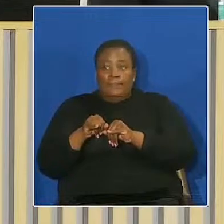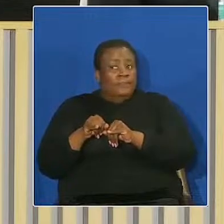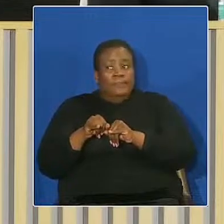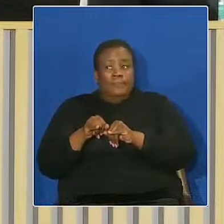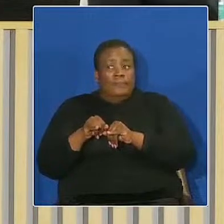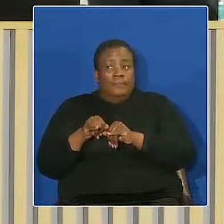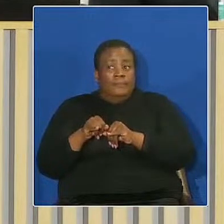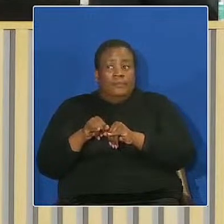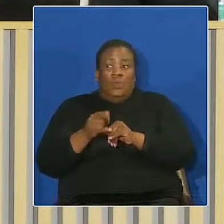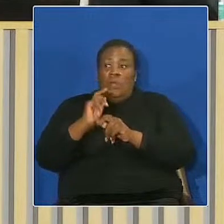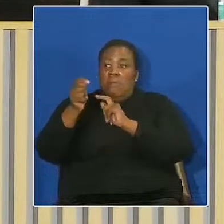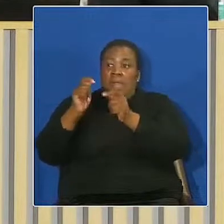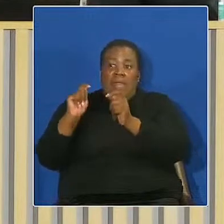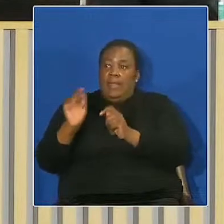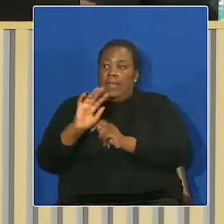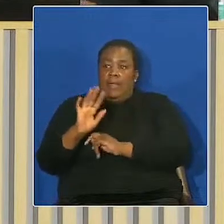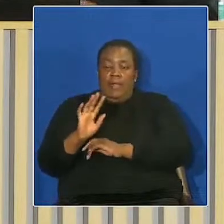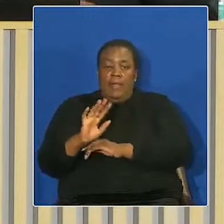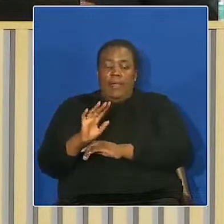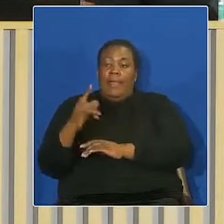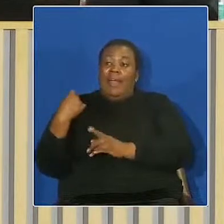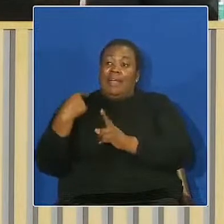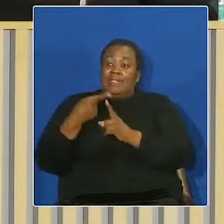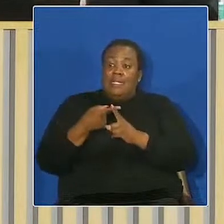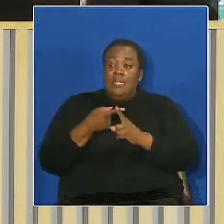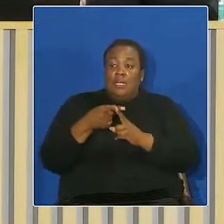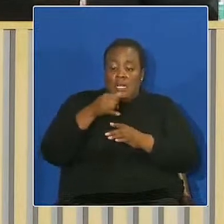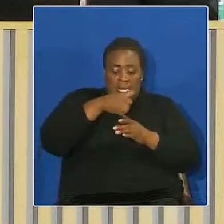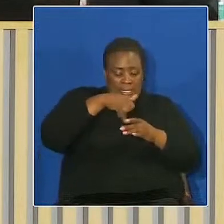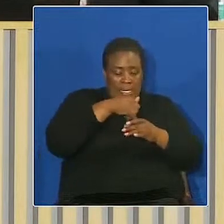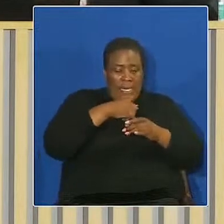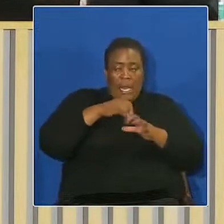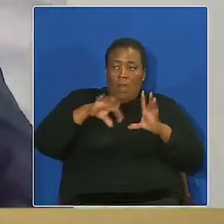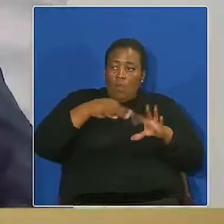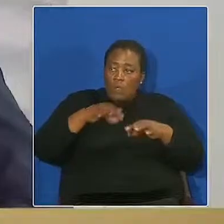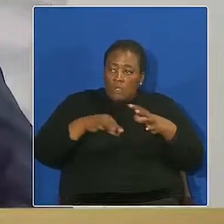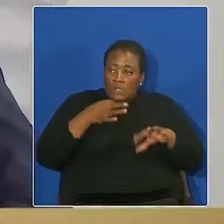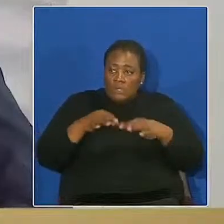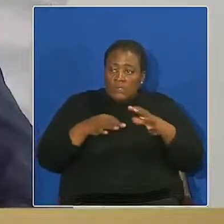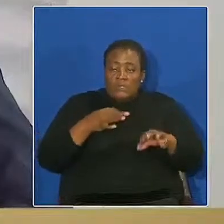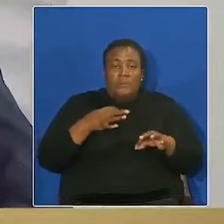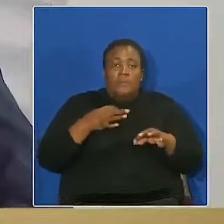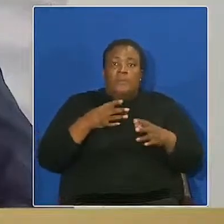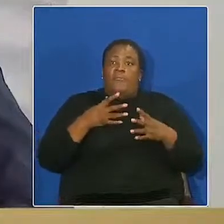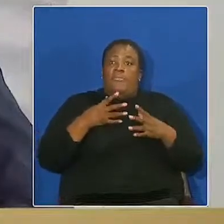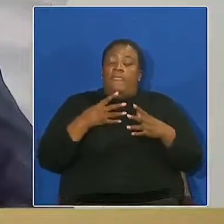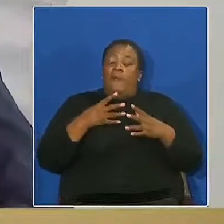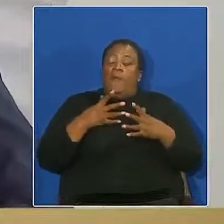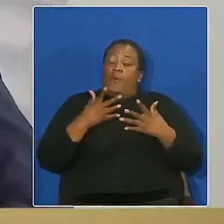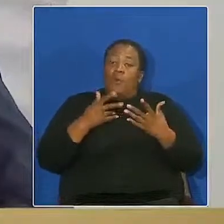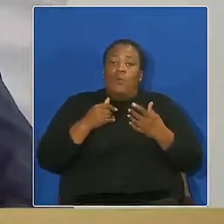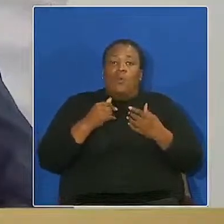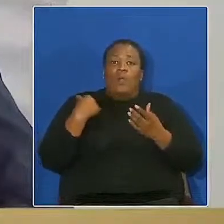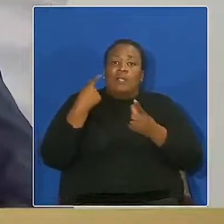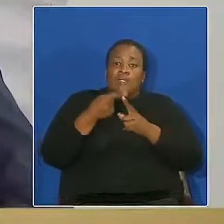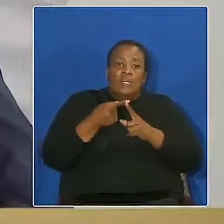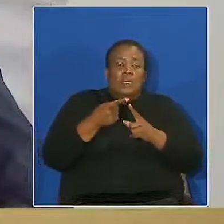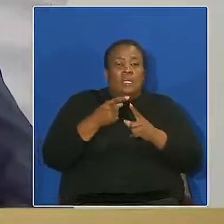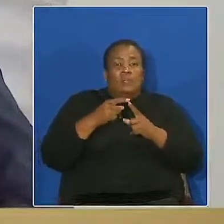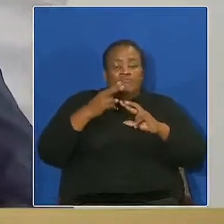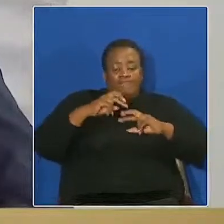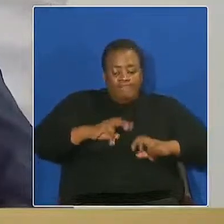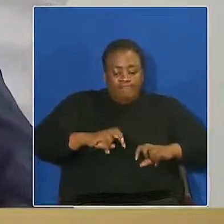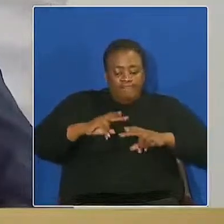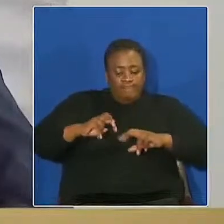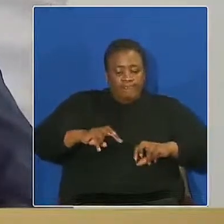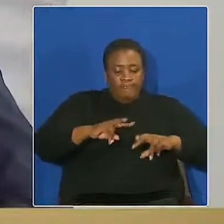until then the internal audit investigation, or until, according to the message, there